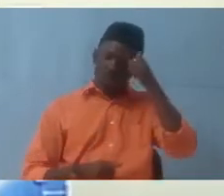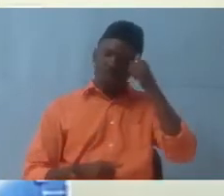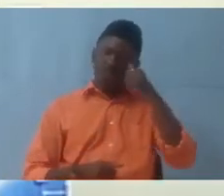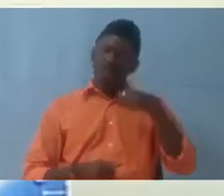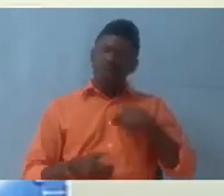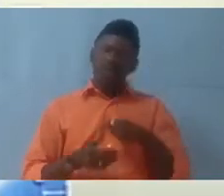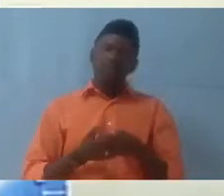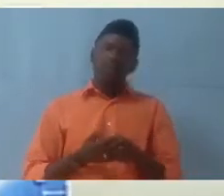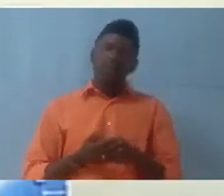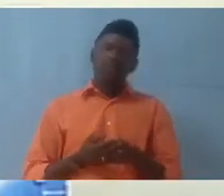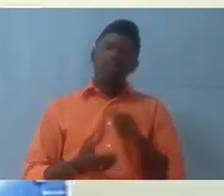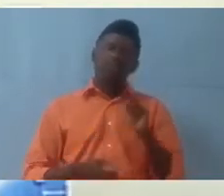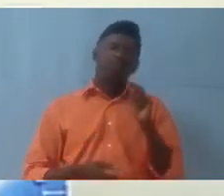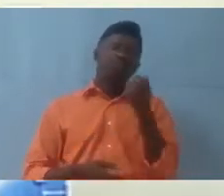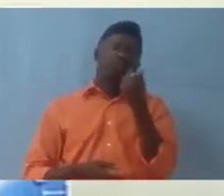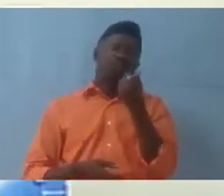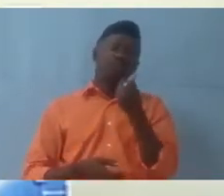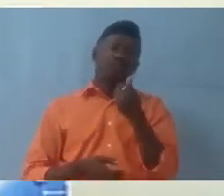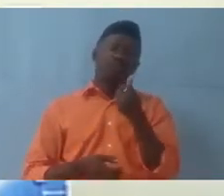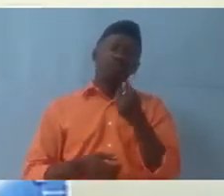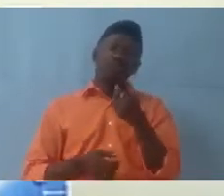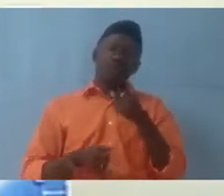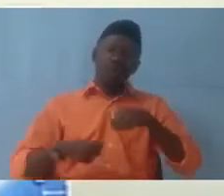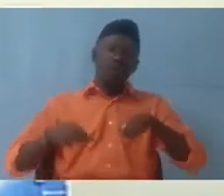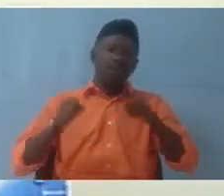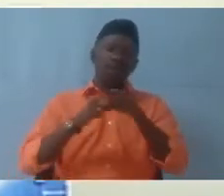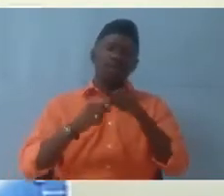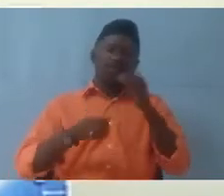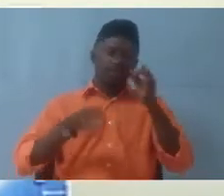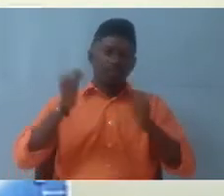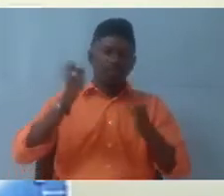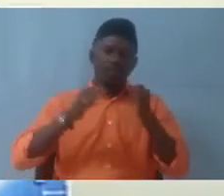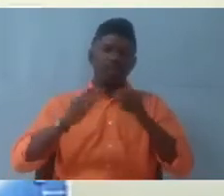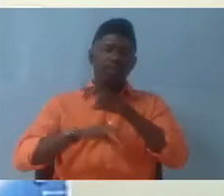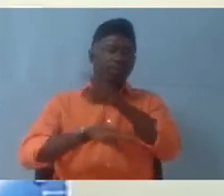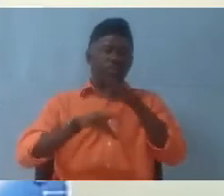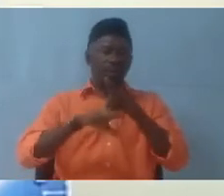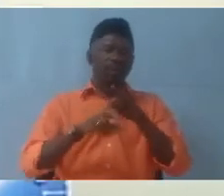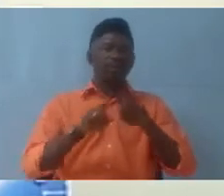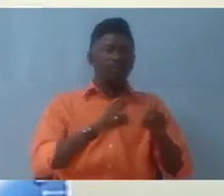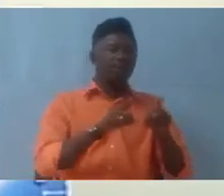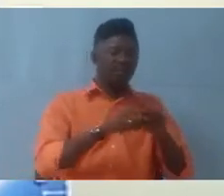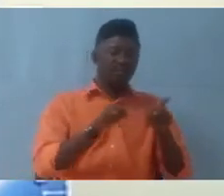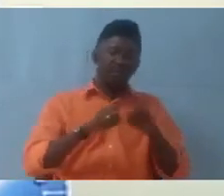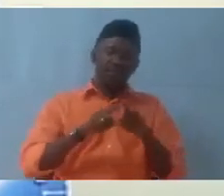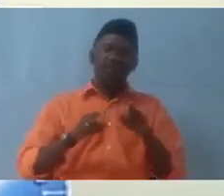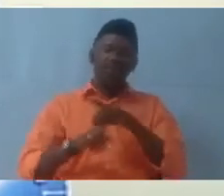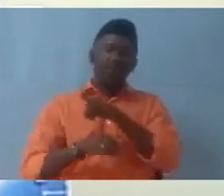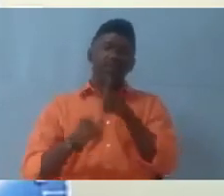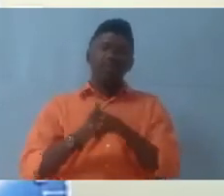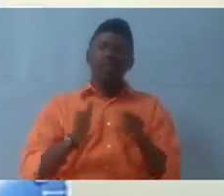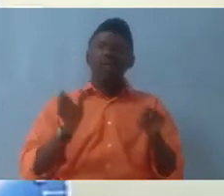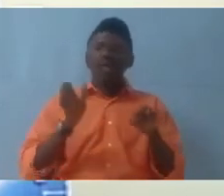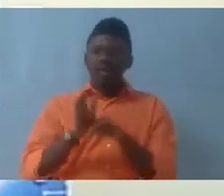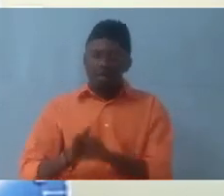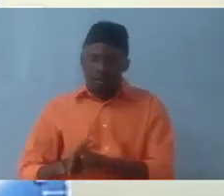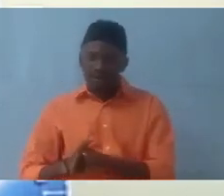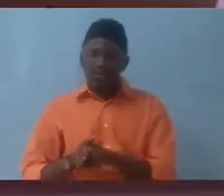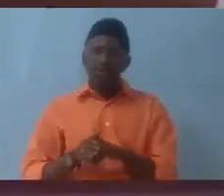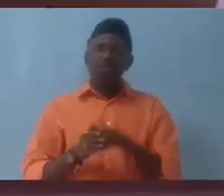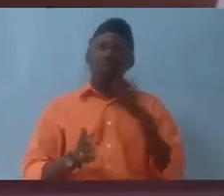functions at this new jurisdictions. Ma commencé nak suma liggéey ci jurisdiction ci nga xamné ni mom fiñ ma